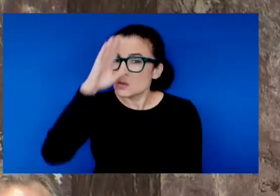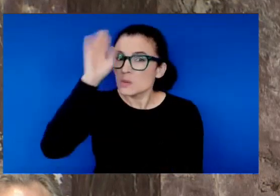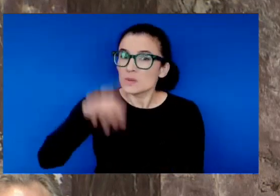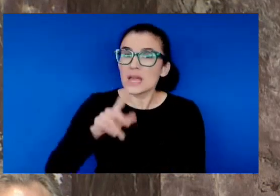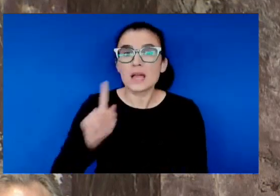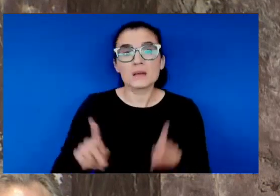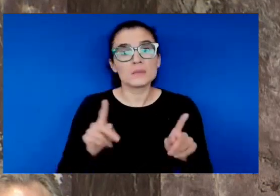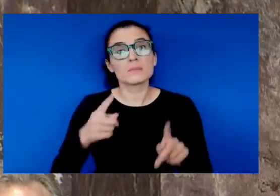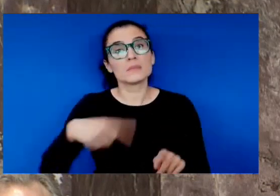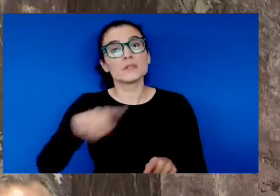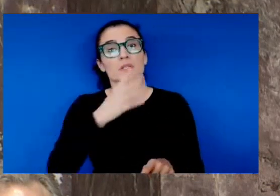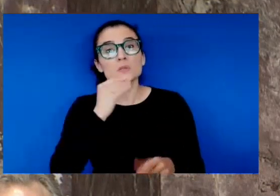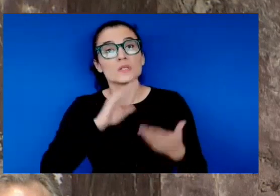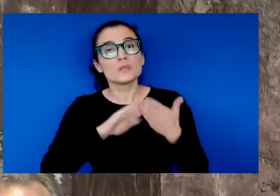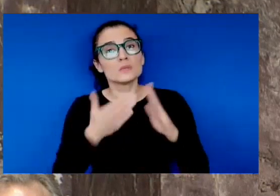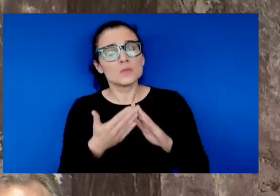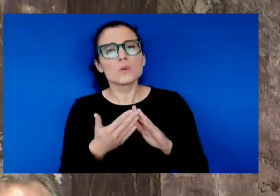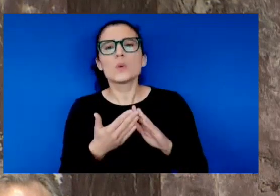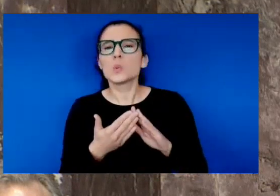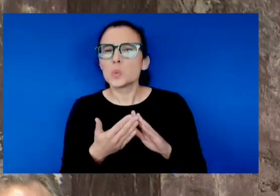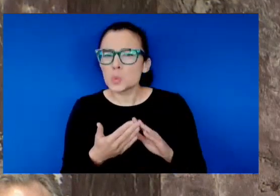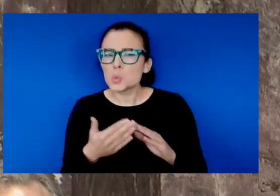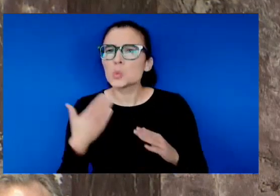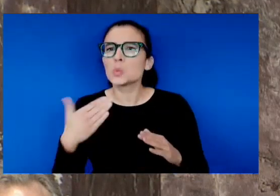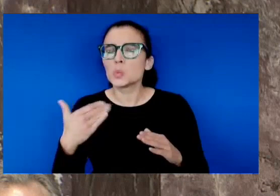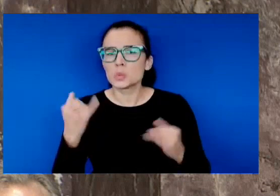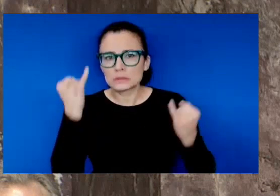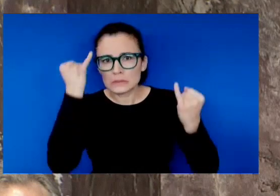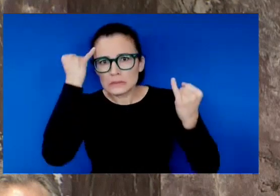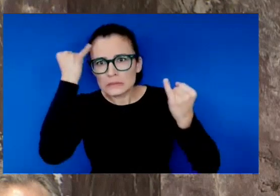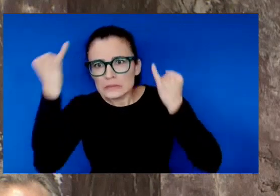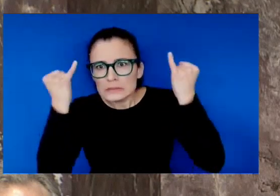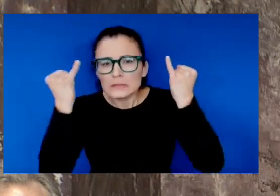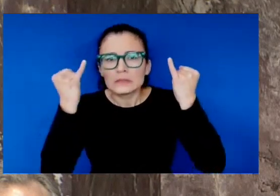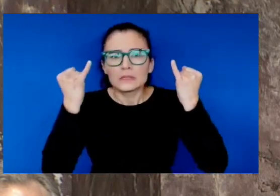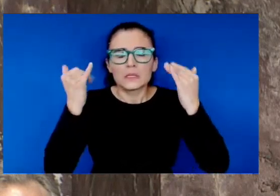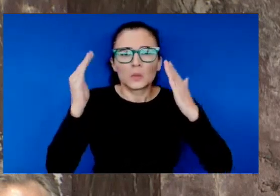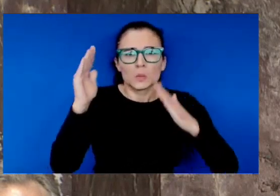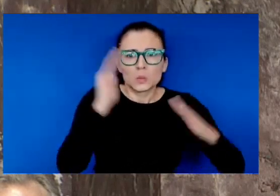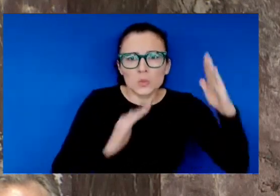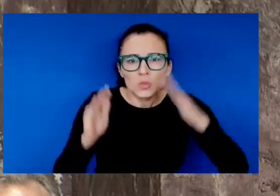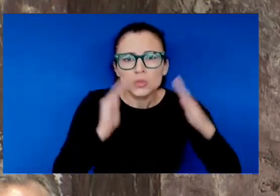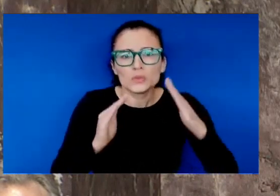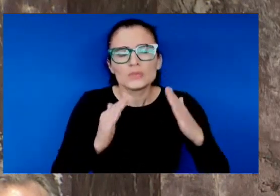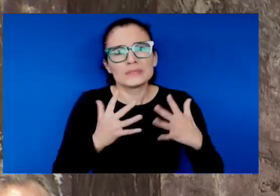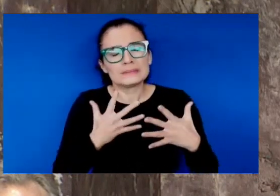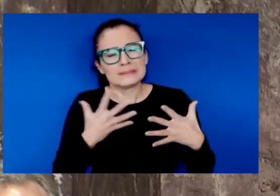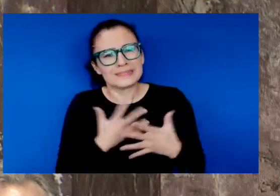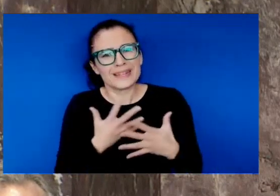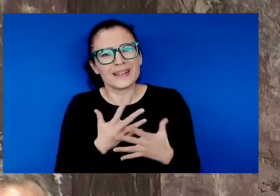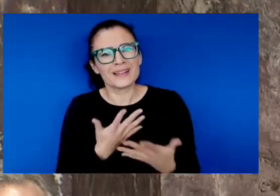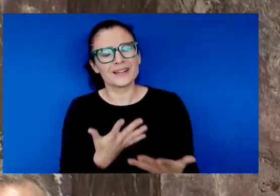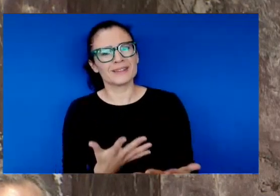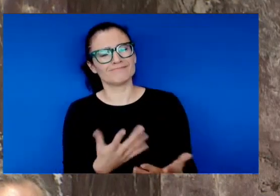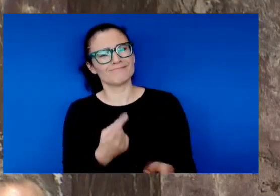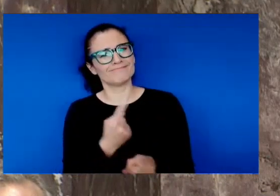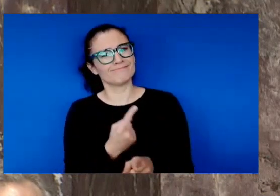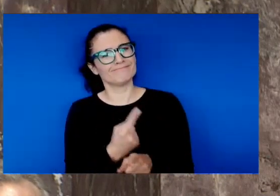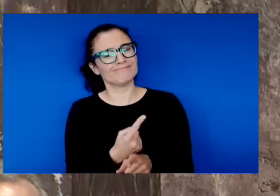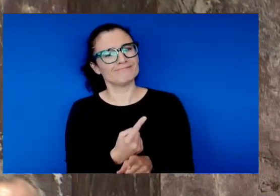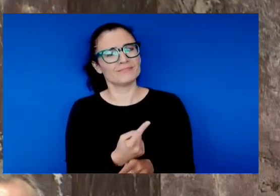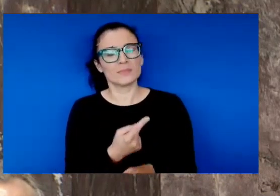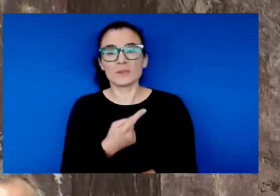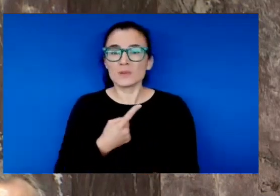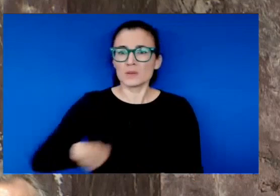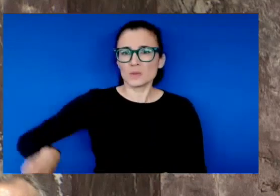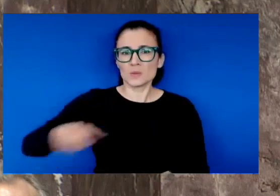incident. We're alive to it. I think every member in this House is alive to that. We have to do the work to ensure that people here in British Columbia